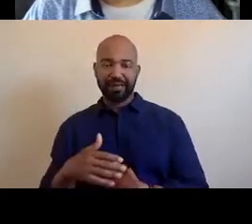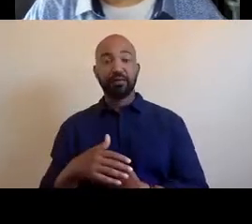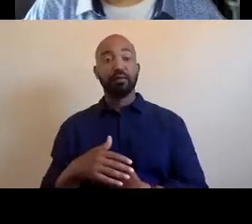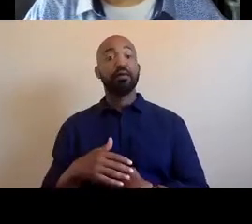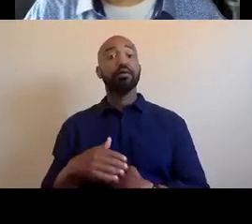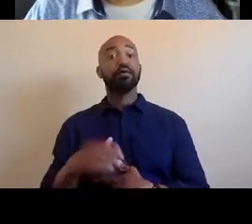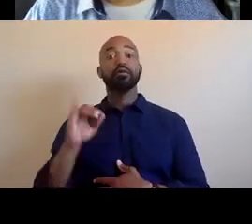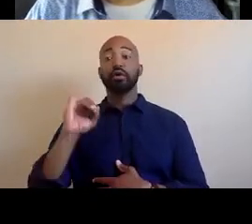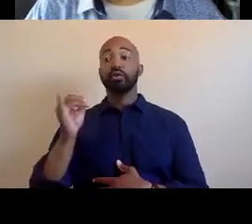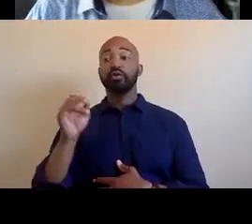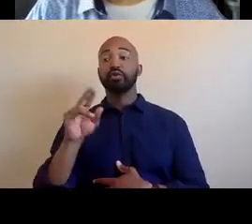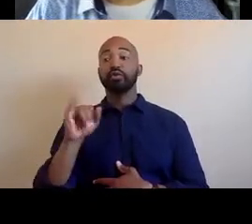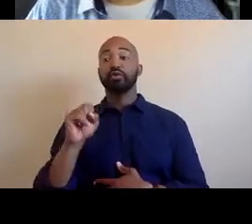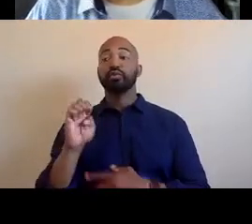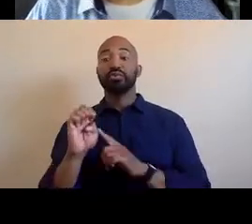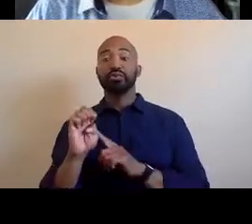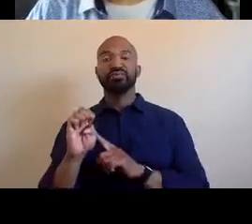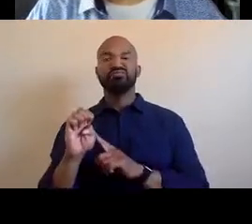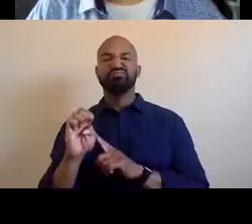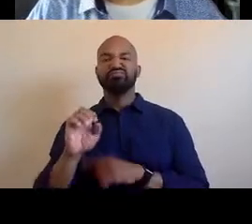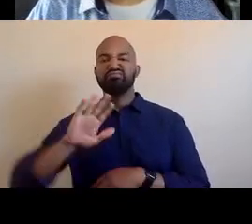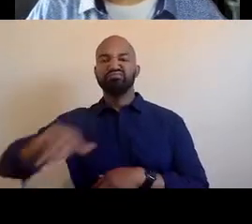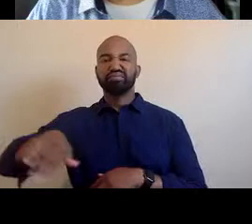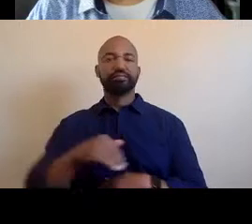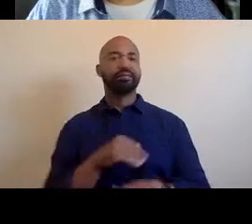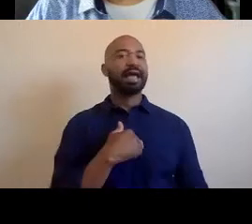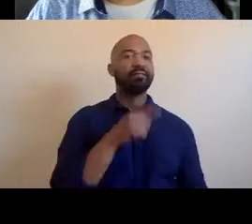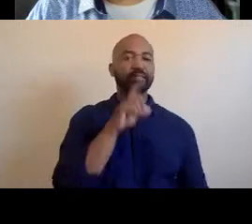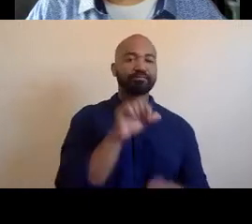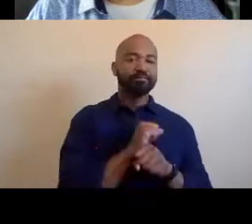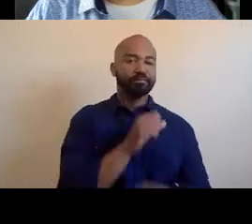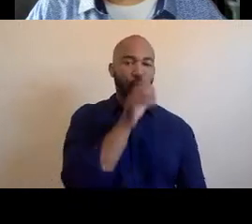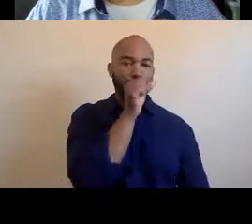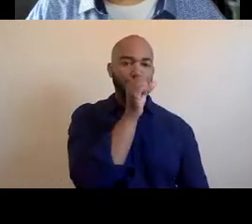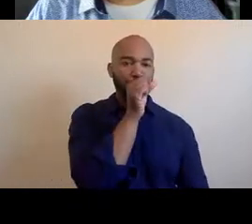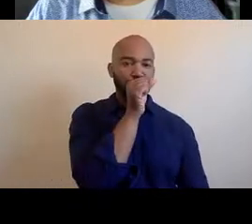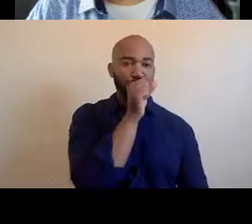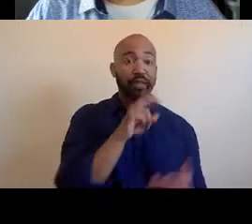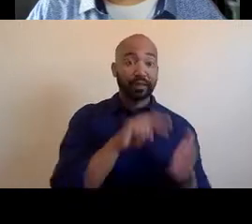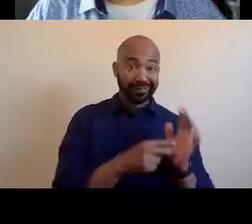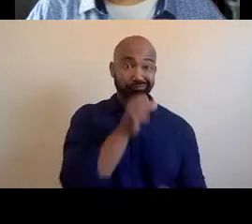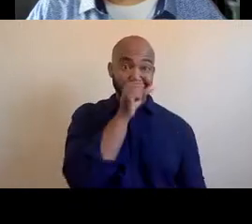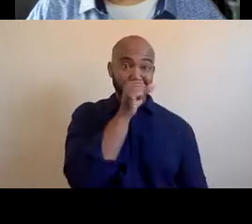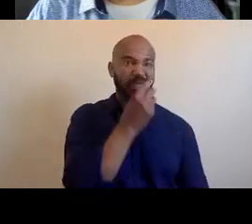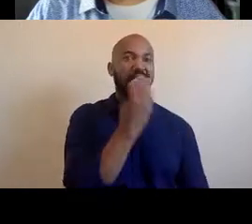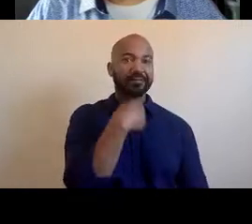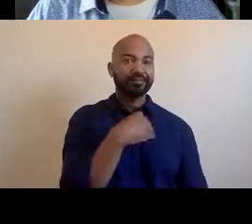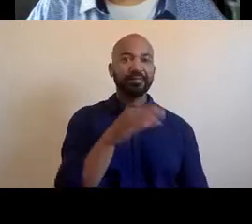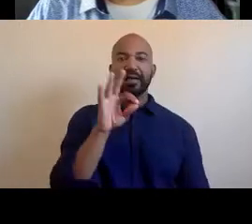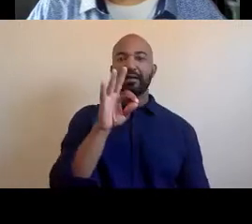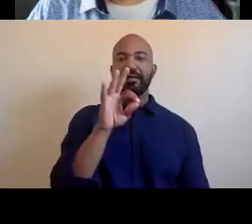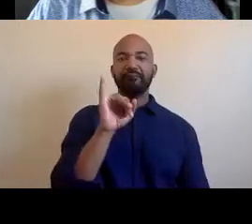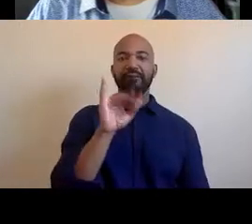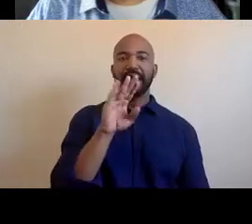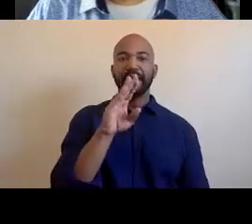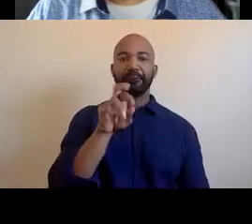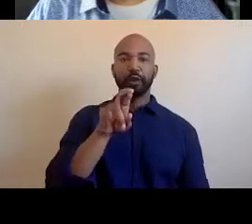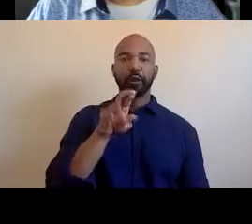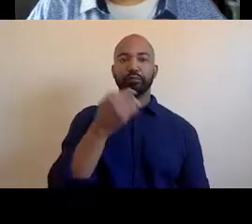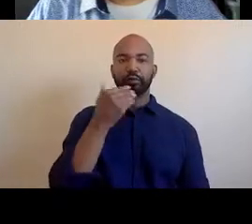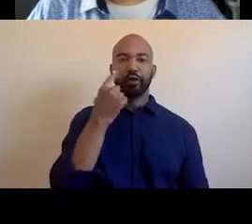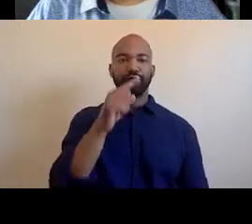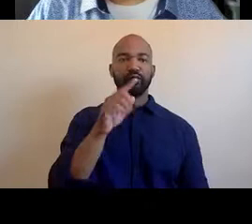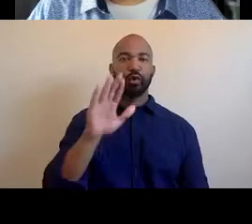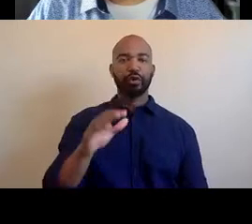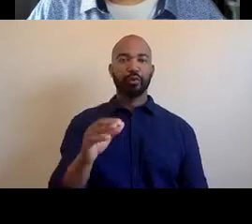juice, have that orange, because you get the benefit of the fiber, which is really important for your gut health. So, consider